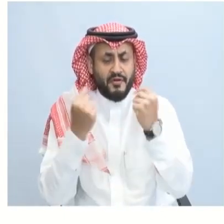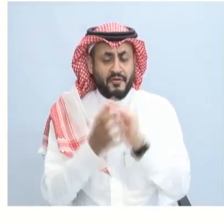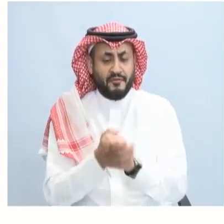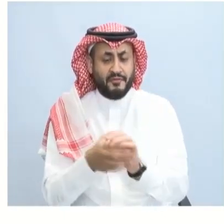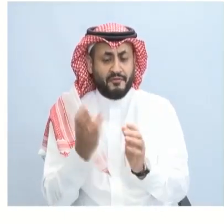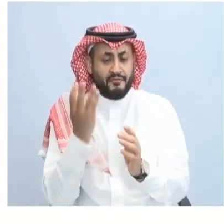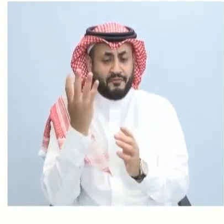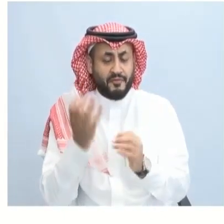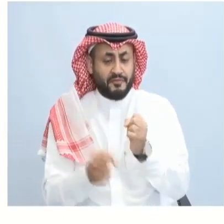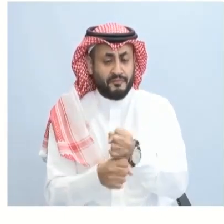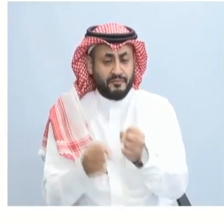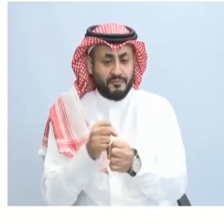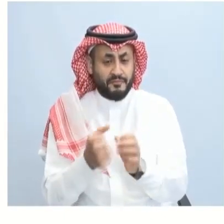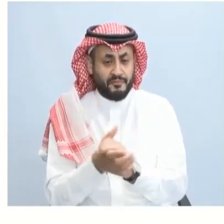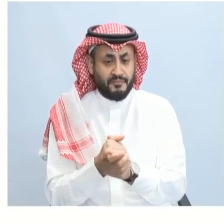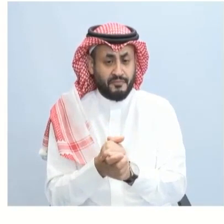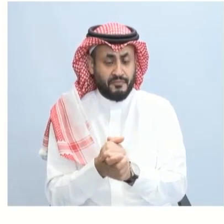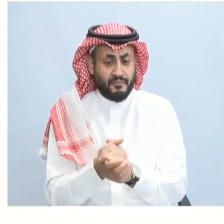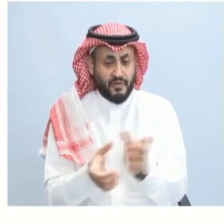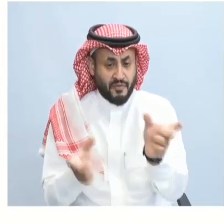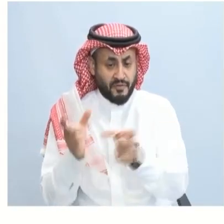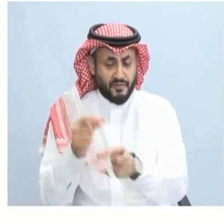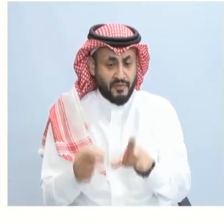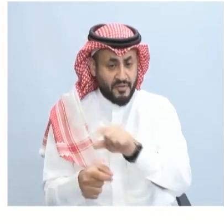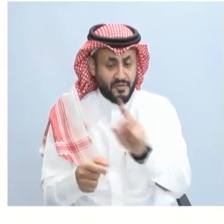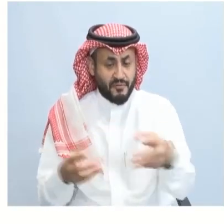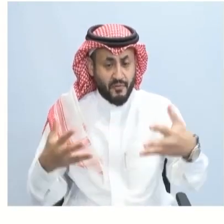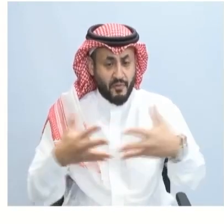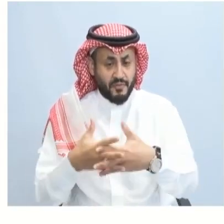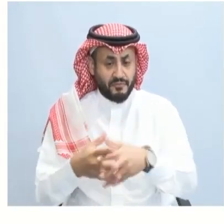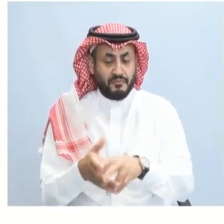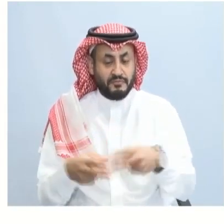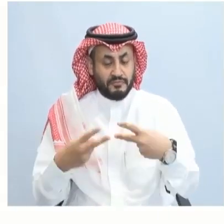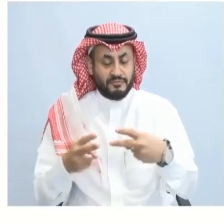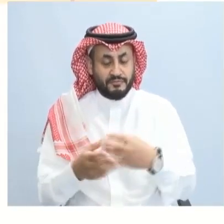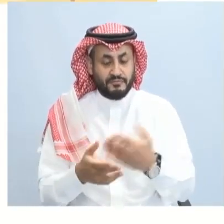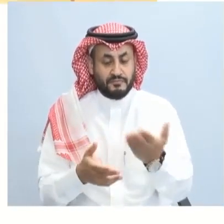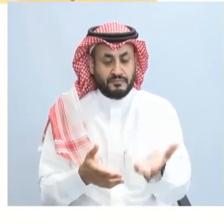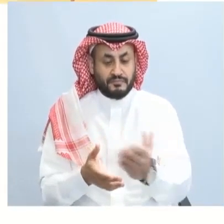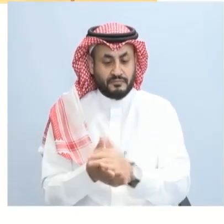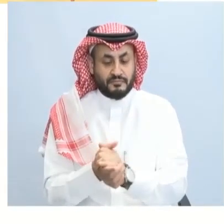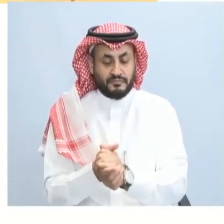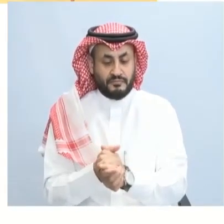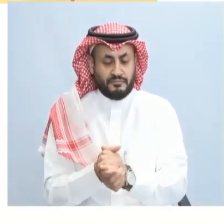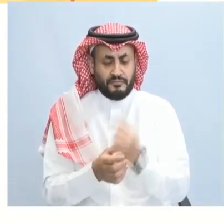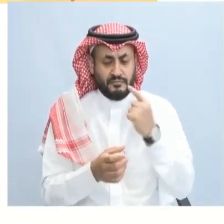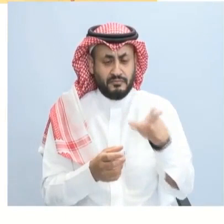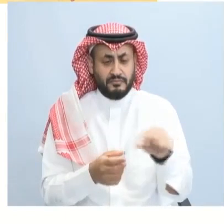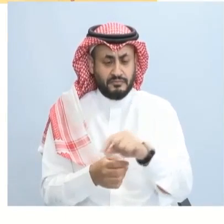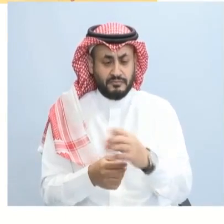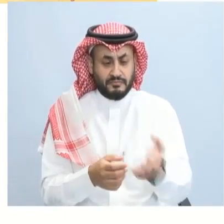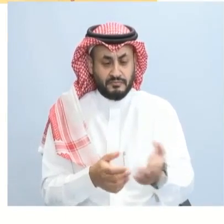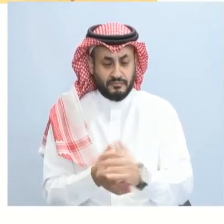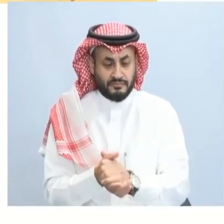structures. Can I apply them in the same content together? Yes, we can. So we're going to see here the examples that we have here.